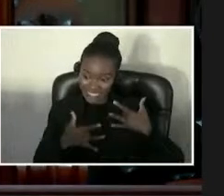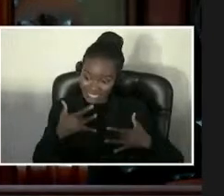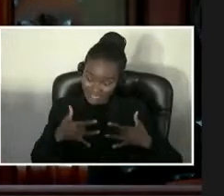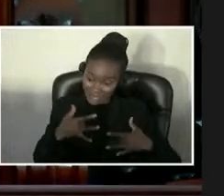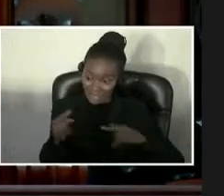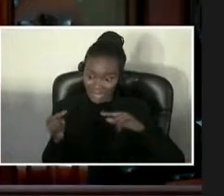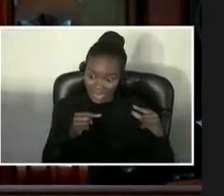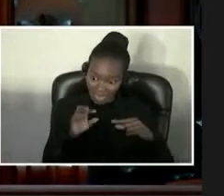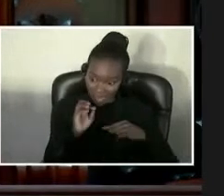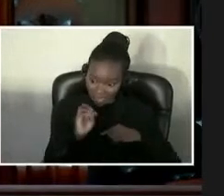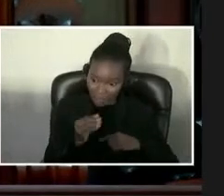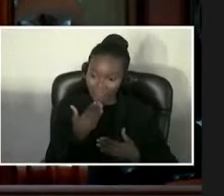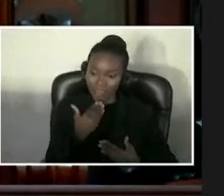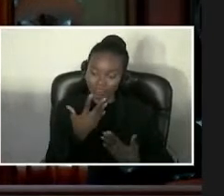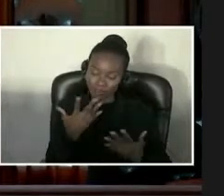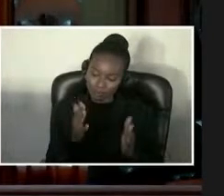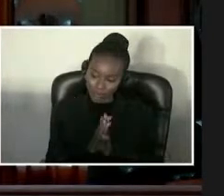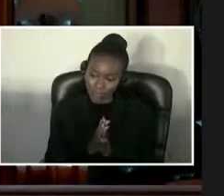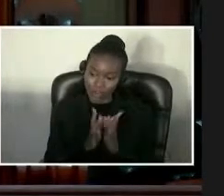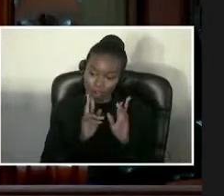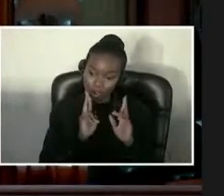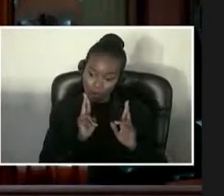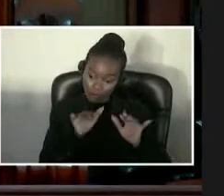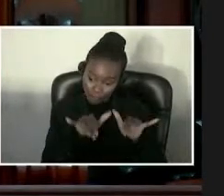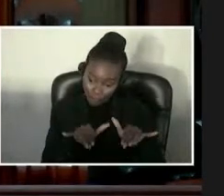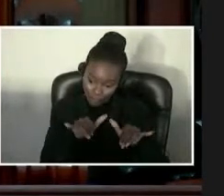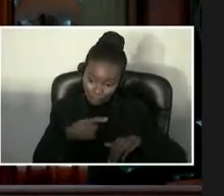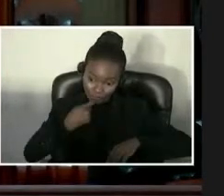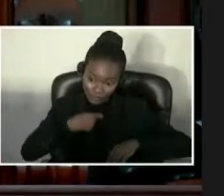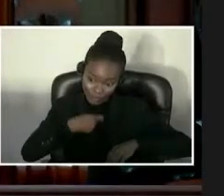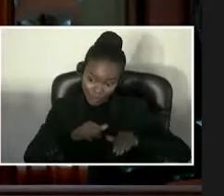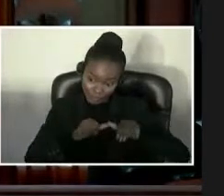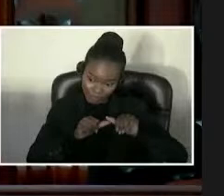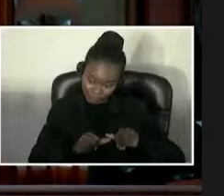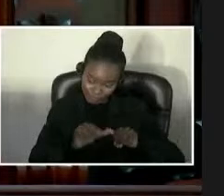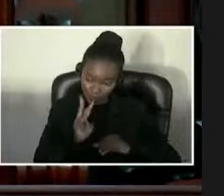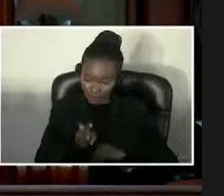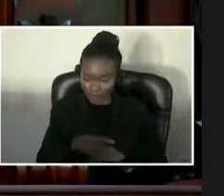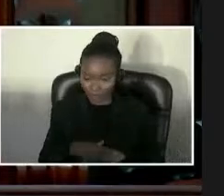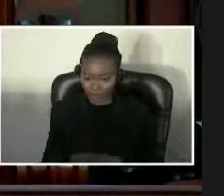i hope you are going to wait for the speaker thank you very much